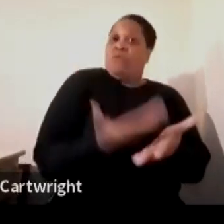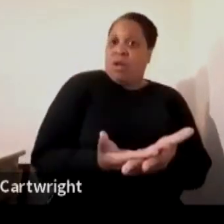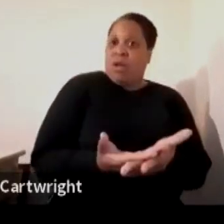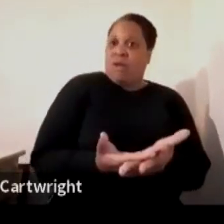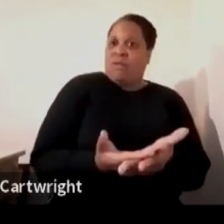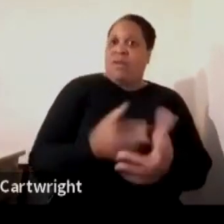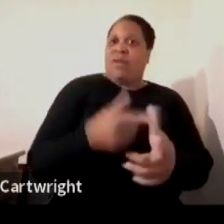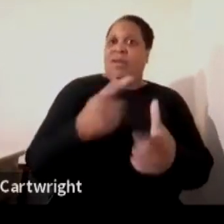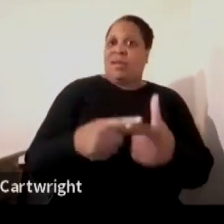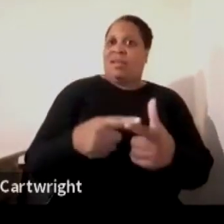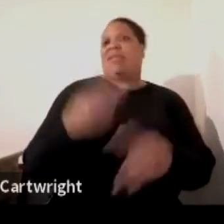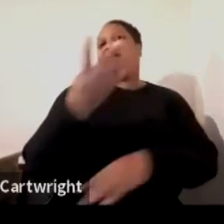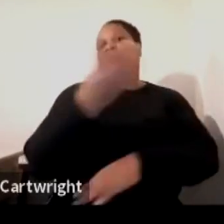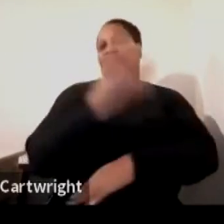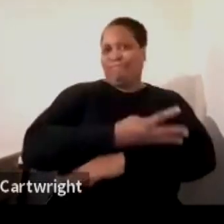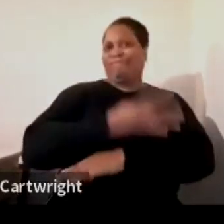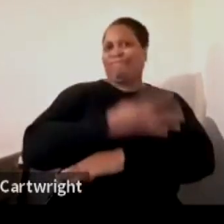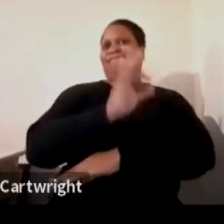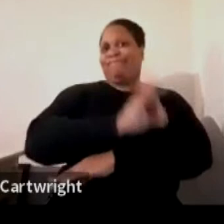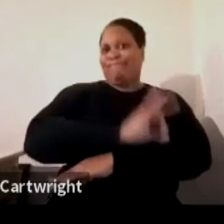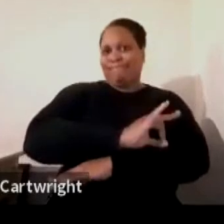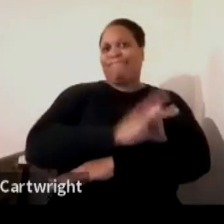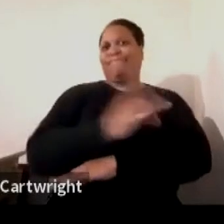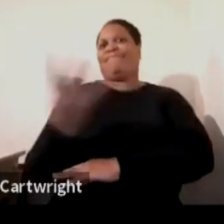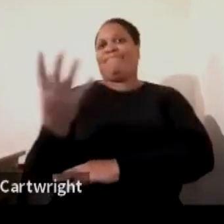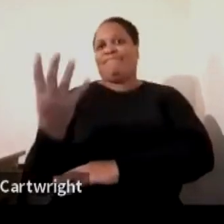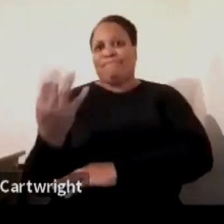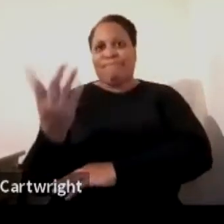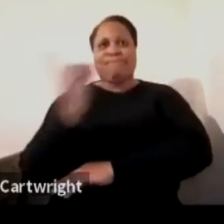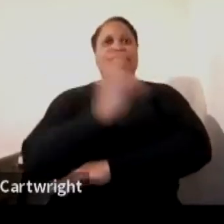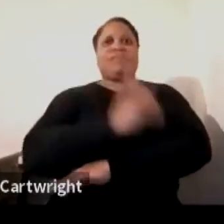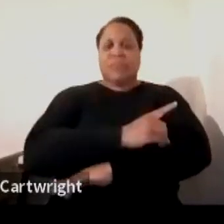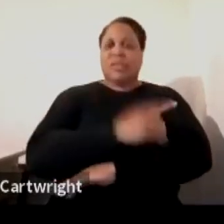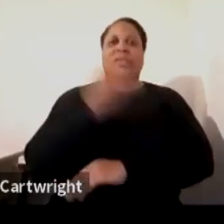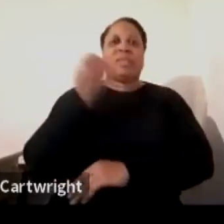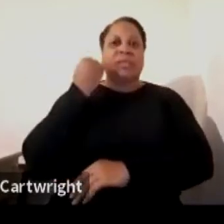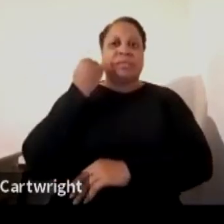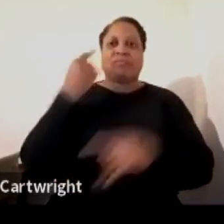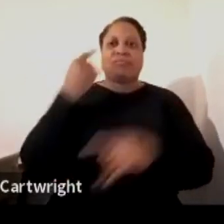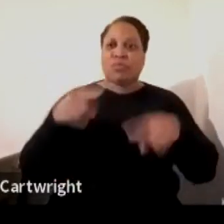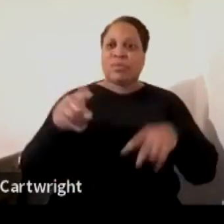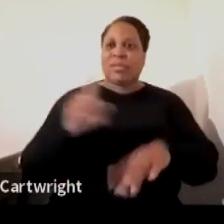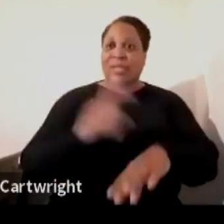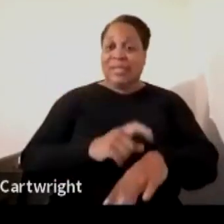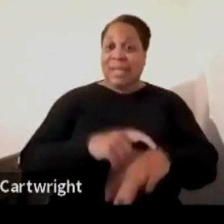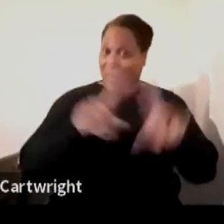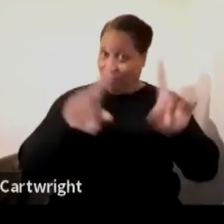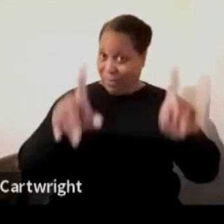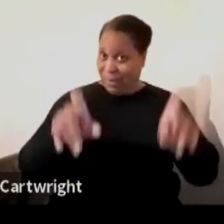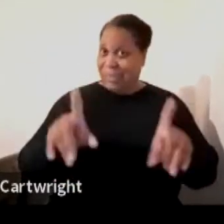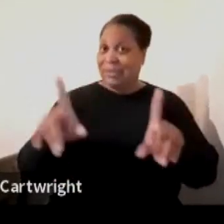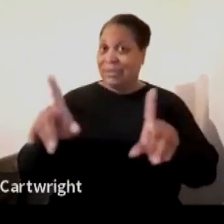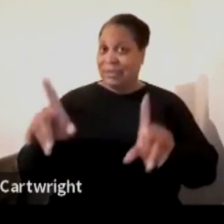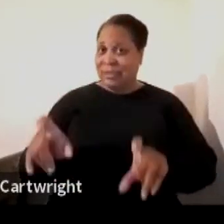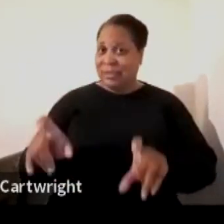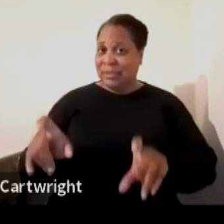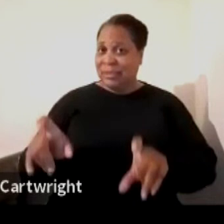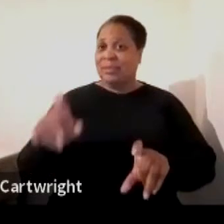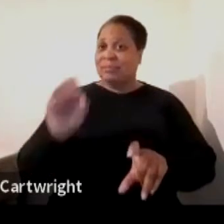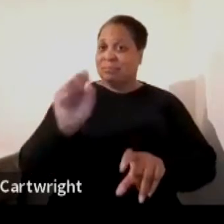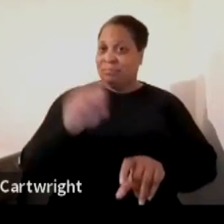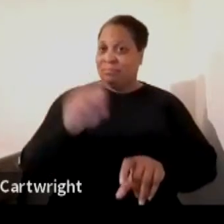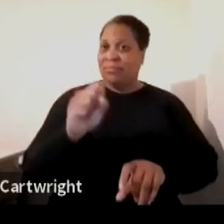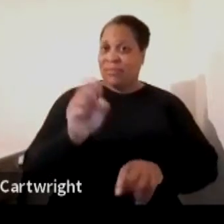if they're leaving at any point in time during that period, the tests that they've had could be used